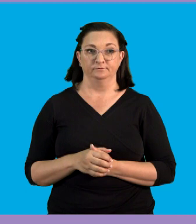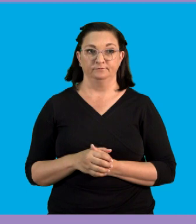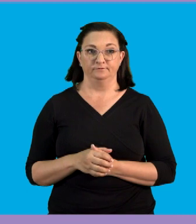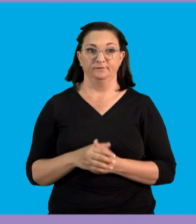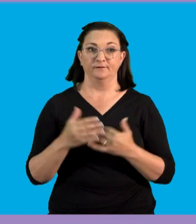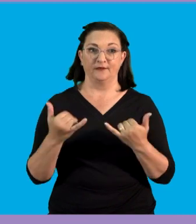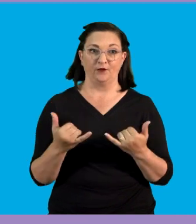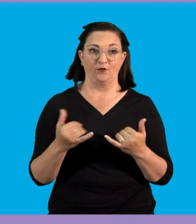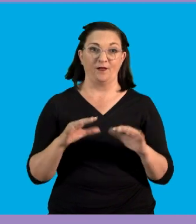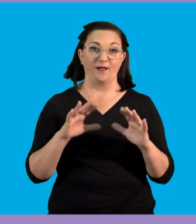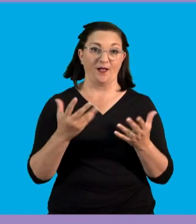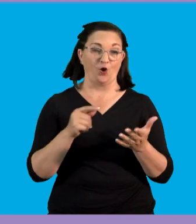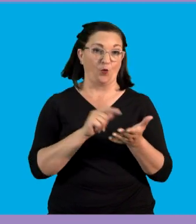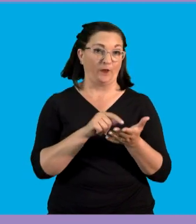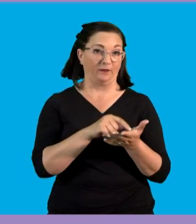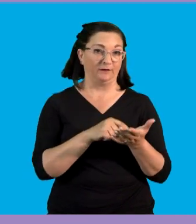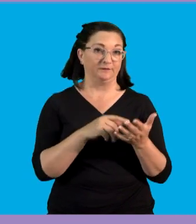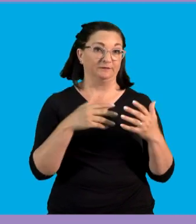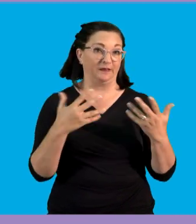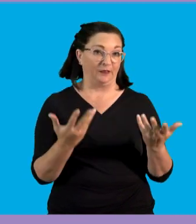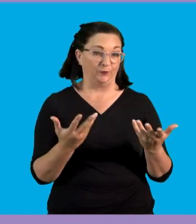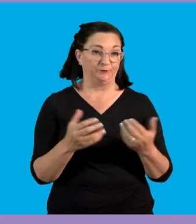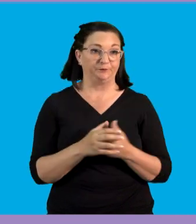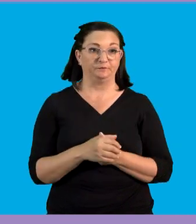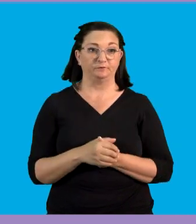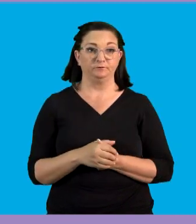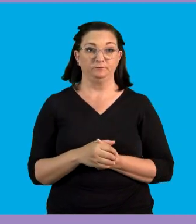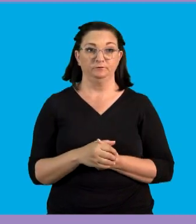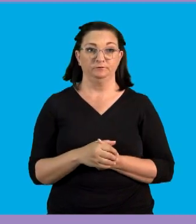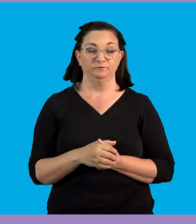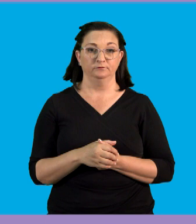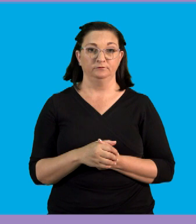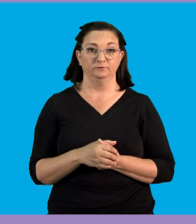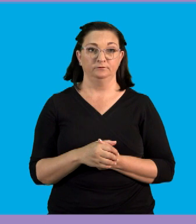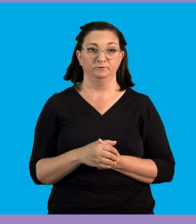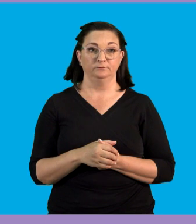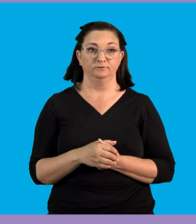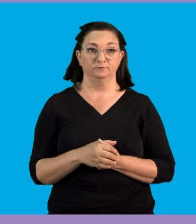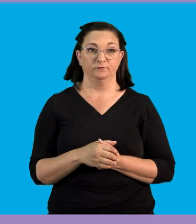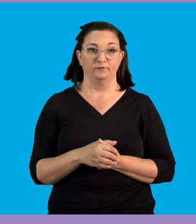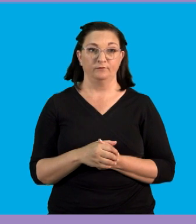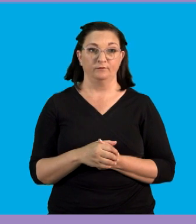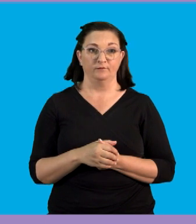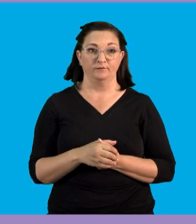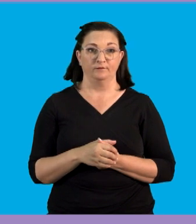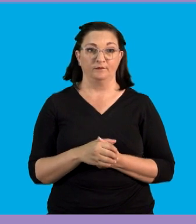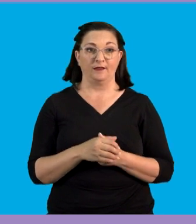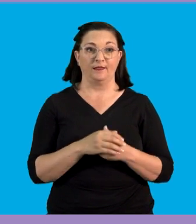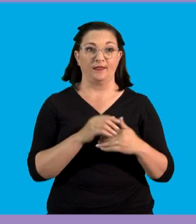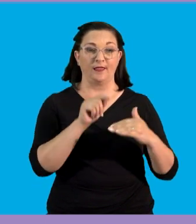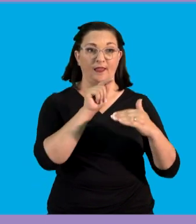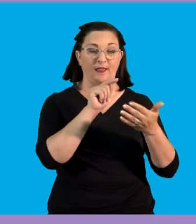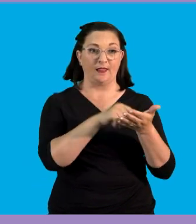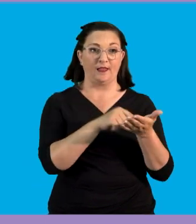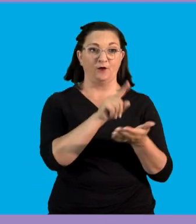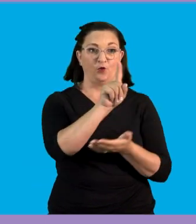it is. So a hint, how are we going to find the first 10 fractions, the sum of the first 10 fractions? We have a hint